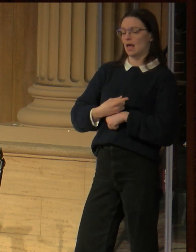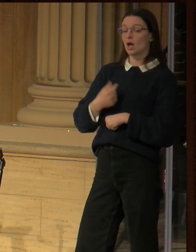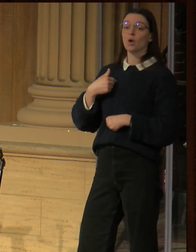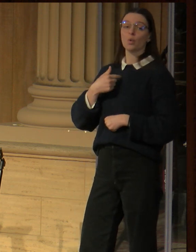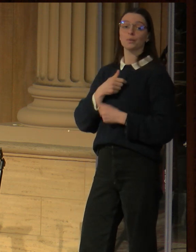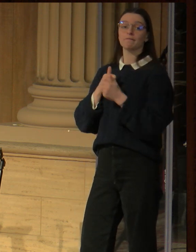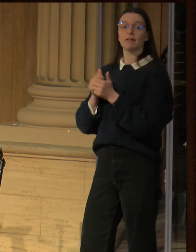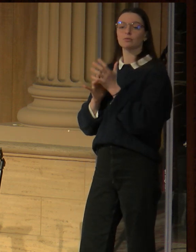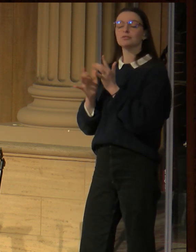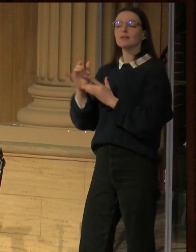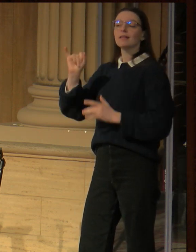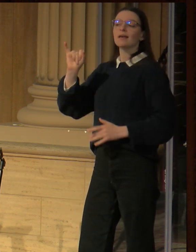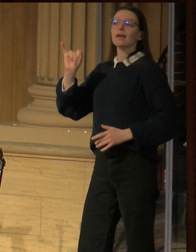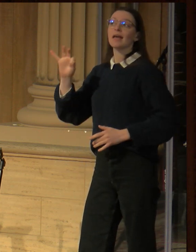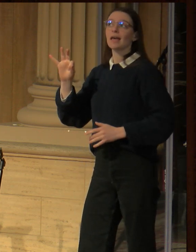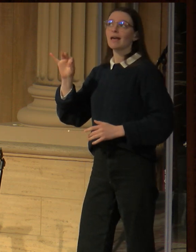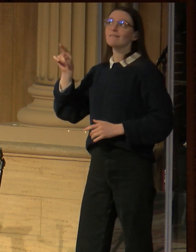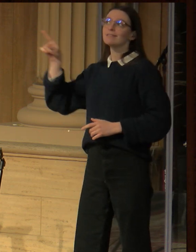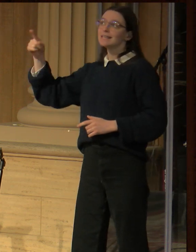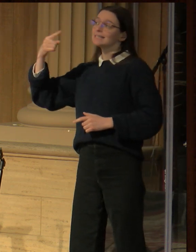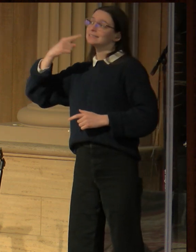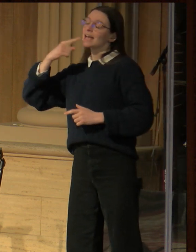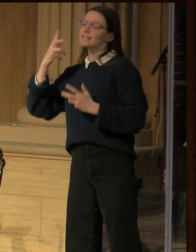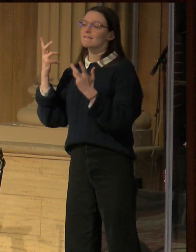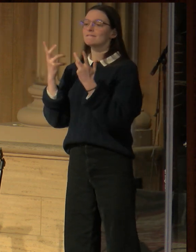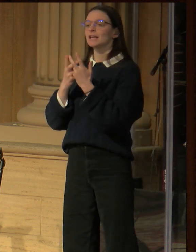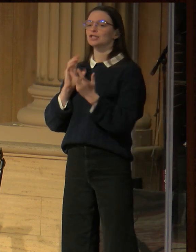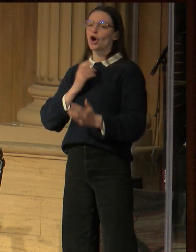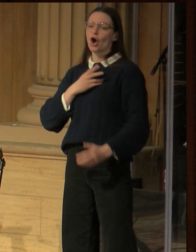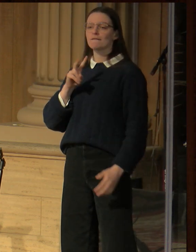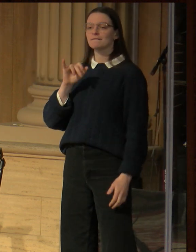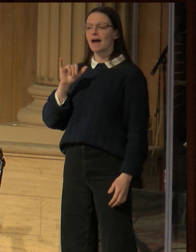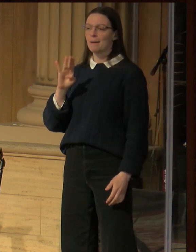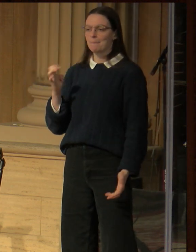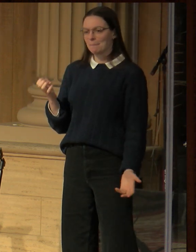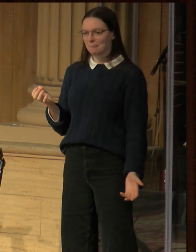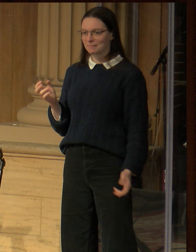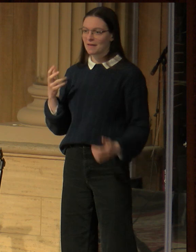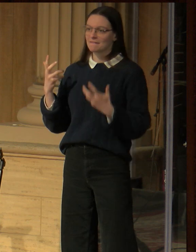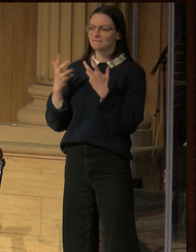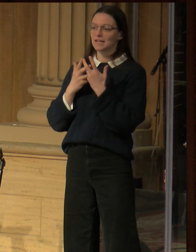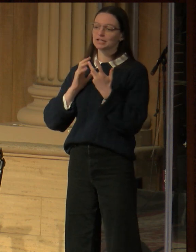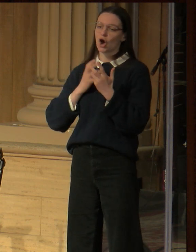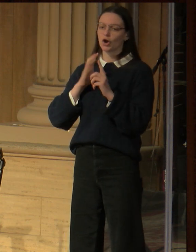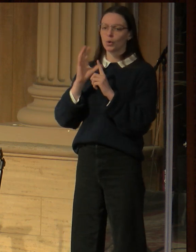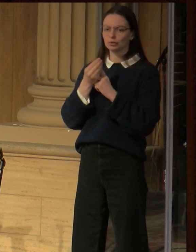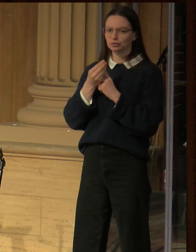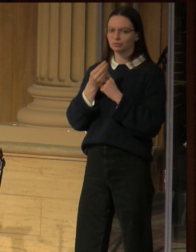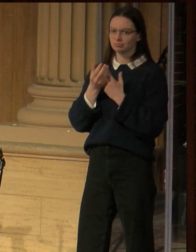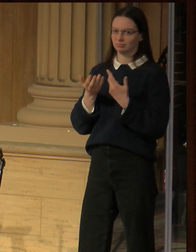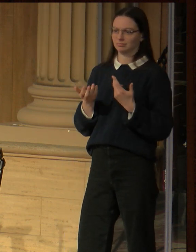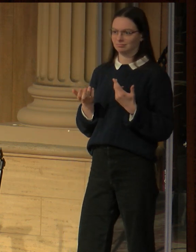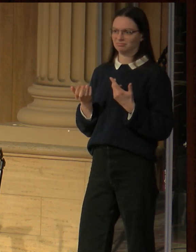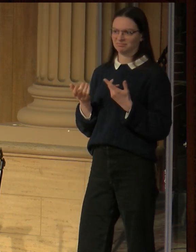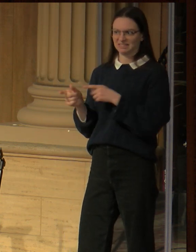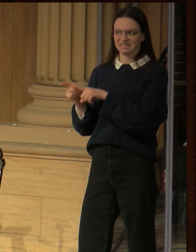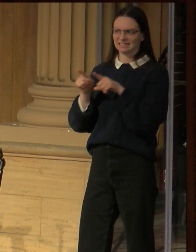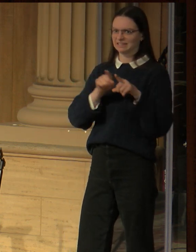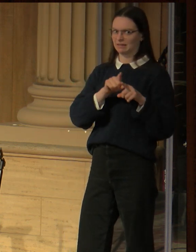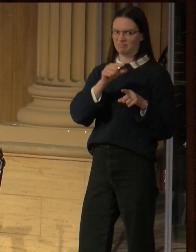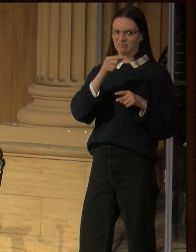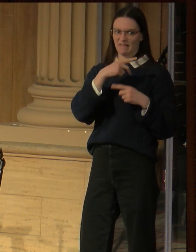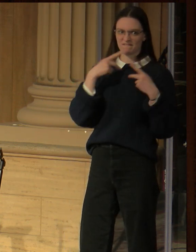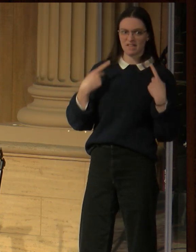if what he says fits the vibe. And that's all the leaven of the scribes and the Pharisees who are saying